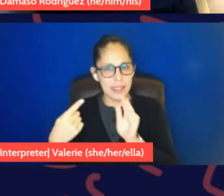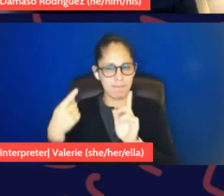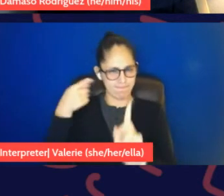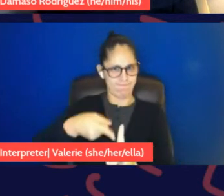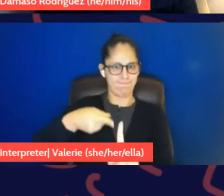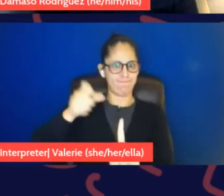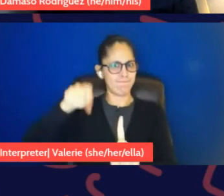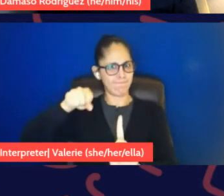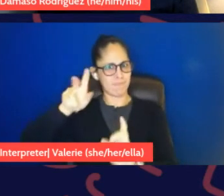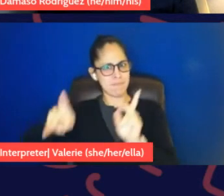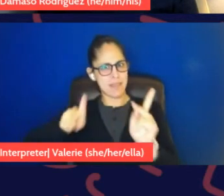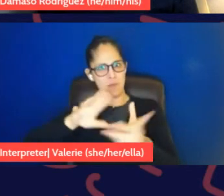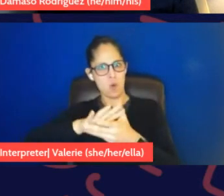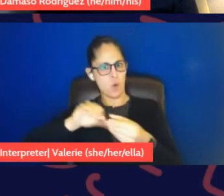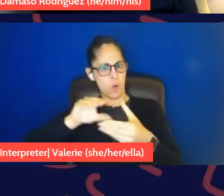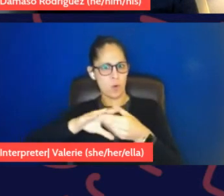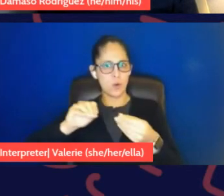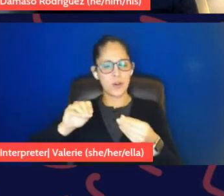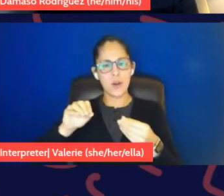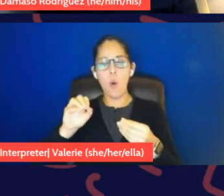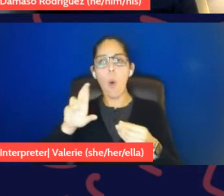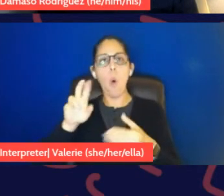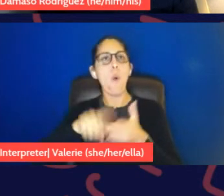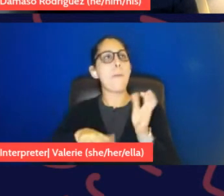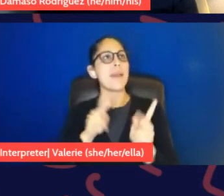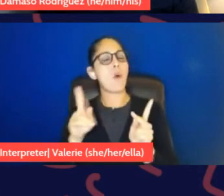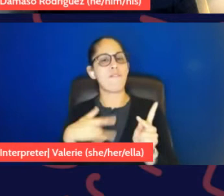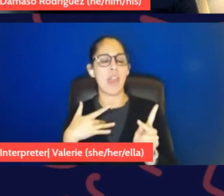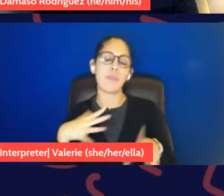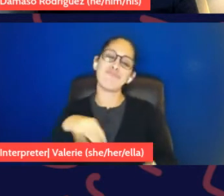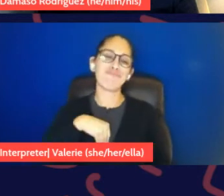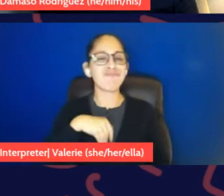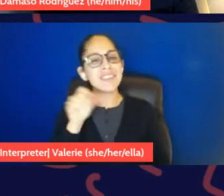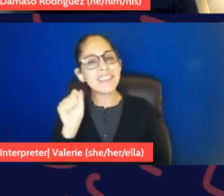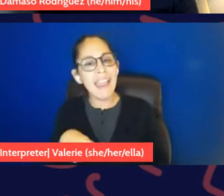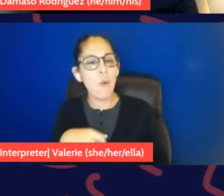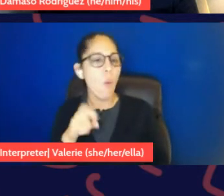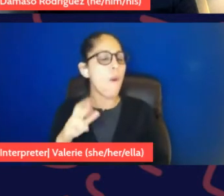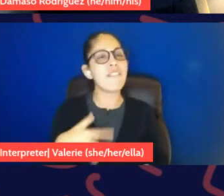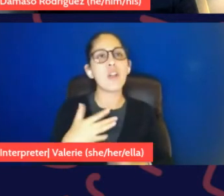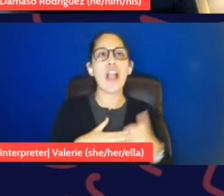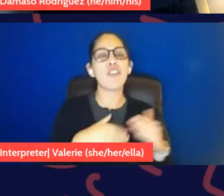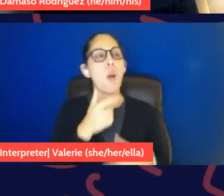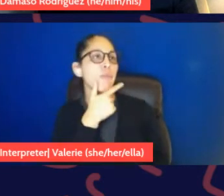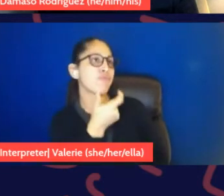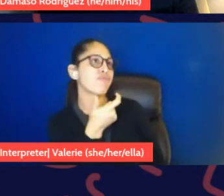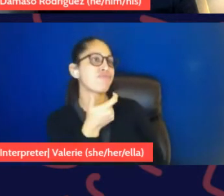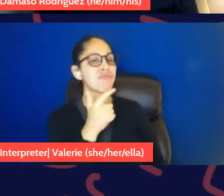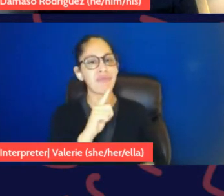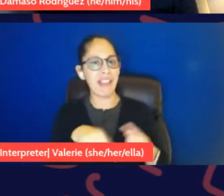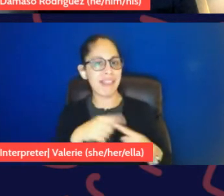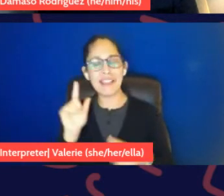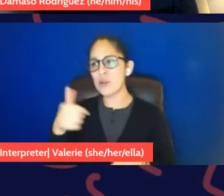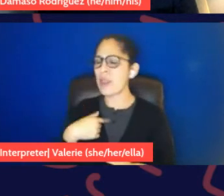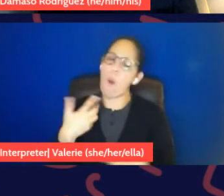like palatable affects or like things that people can sit comfortably with and like leave the theater with and be like, oh, that was sad.